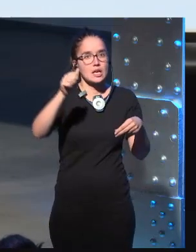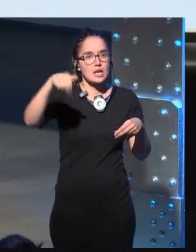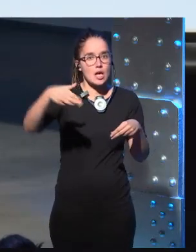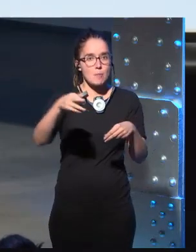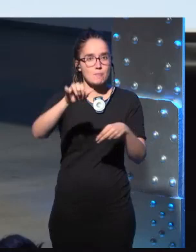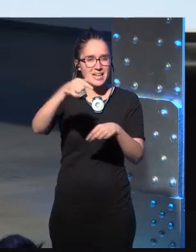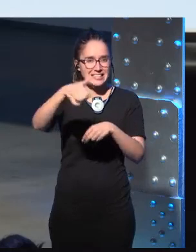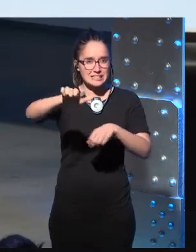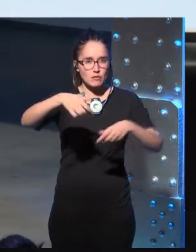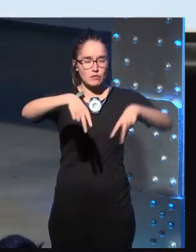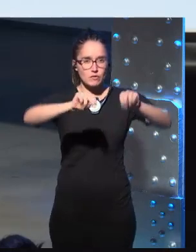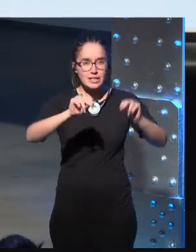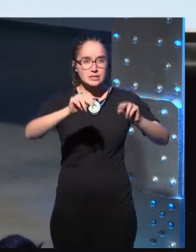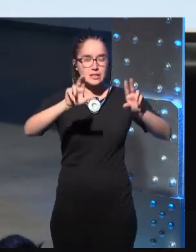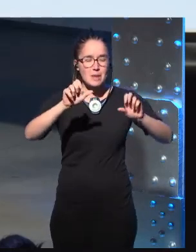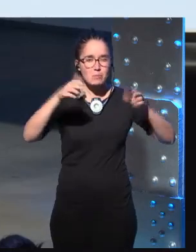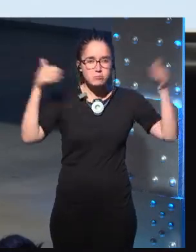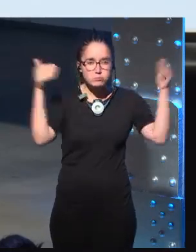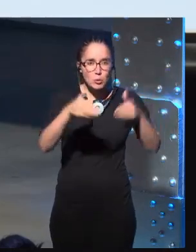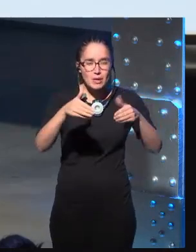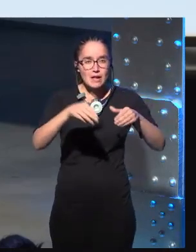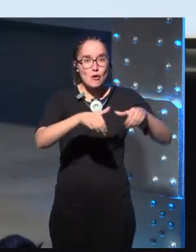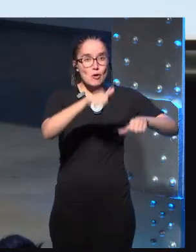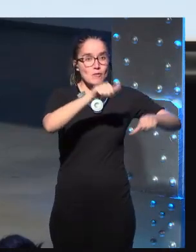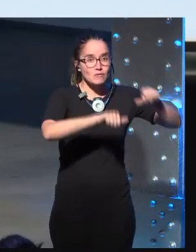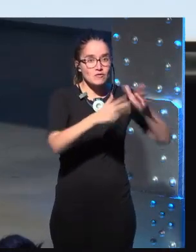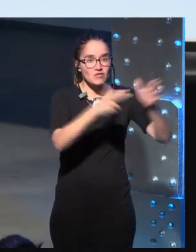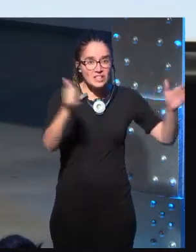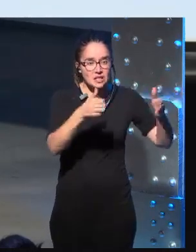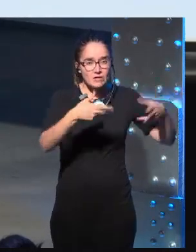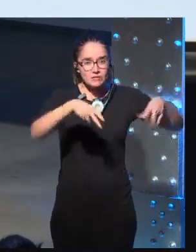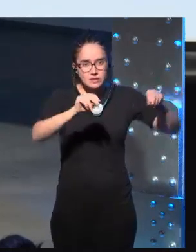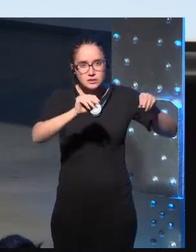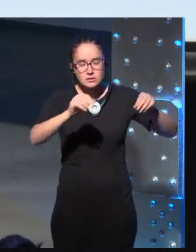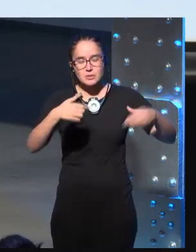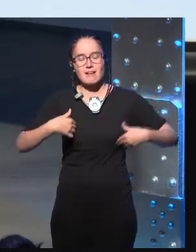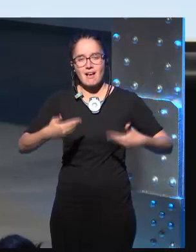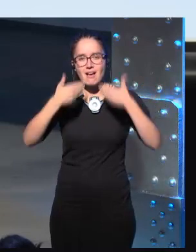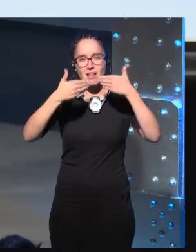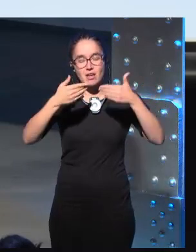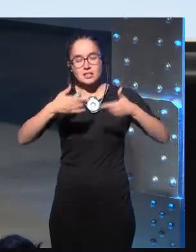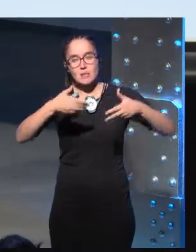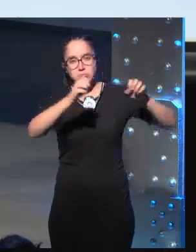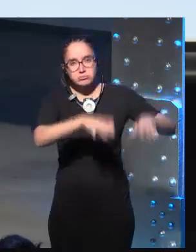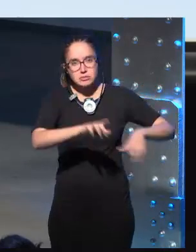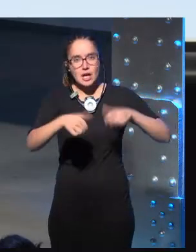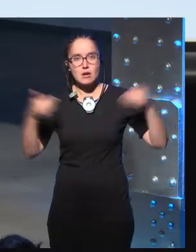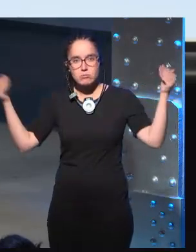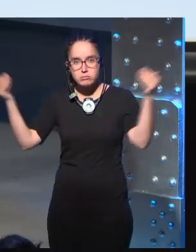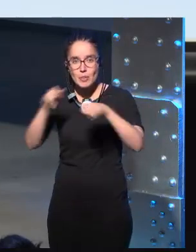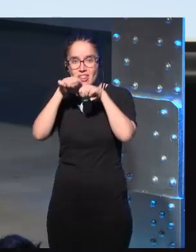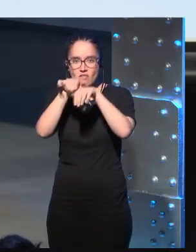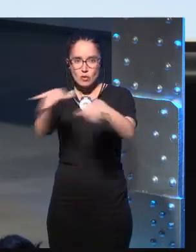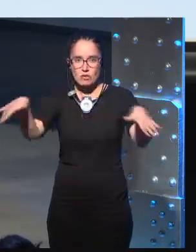So he was at, as we said, in Cambridge University doing a lot of research, and luckily for us,